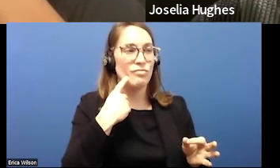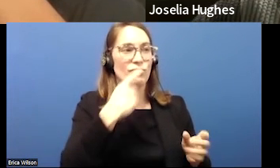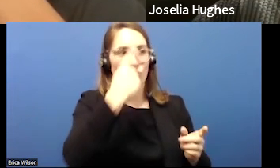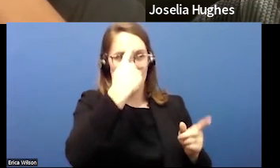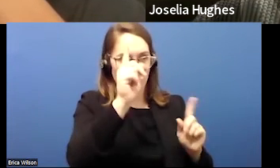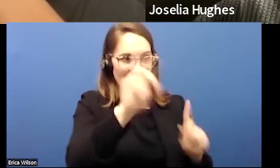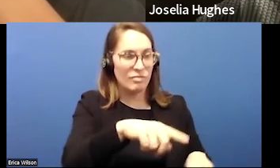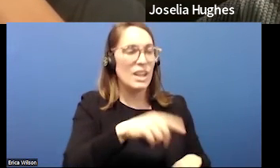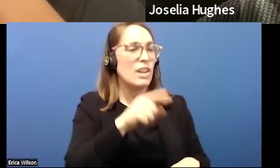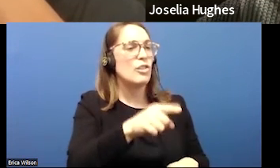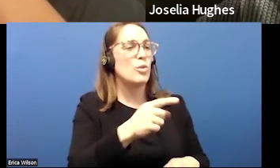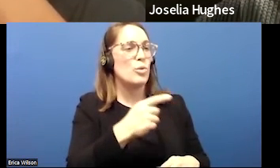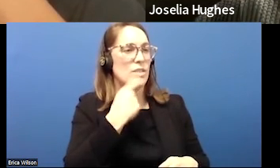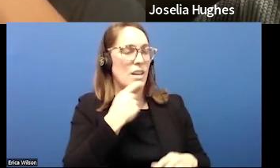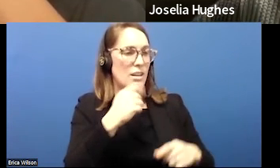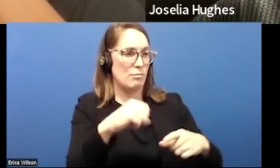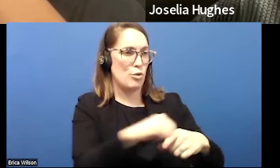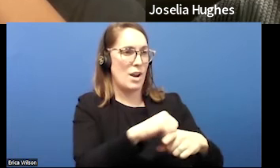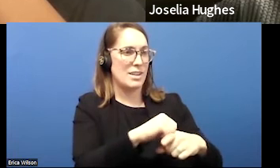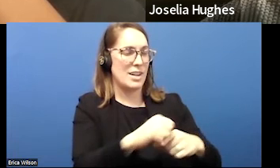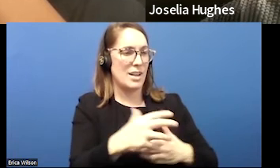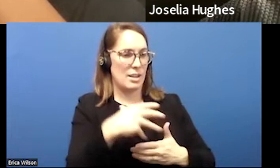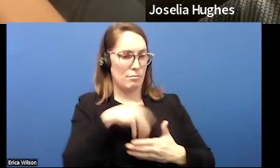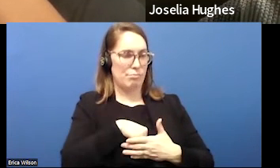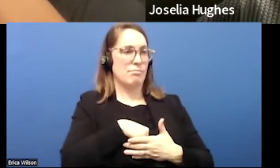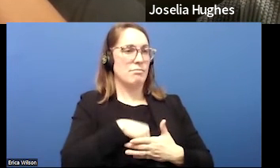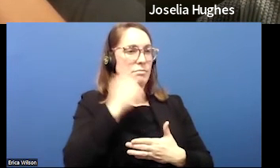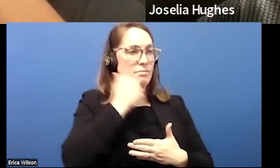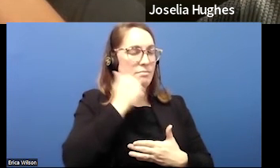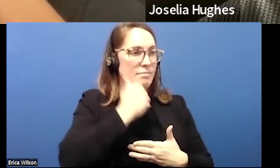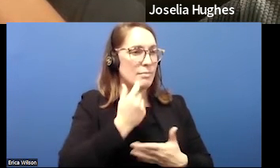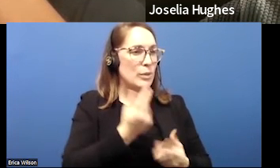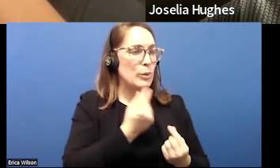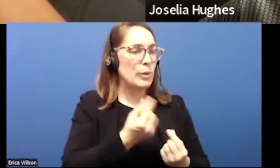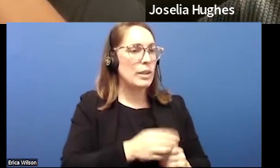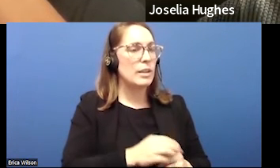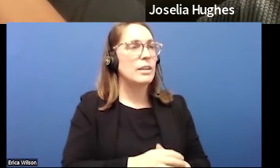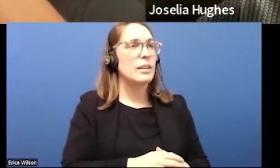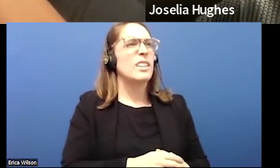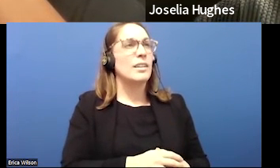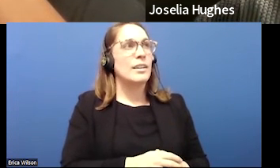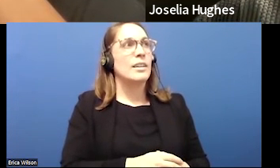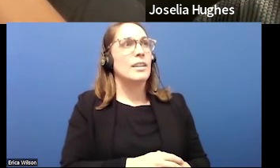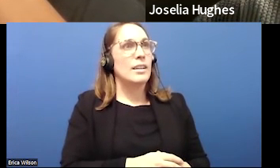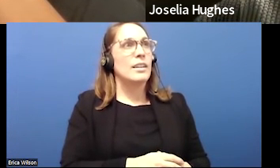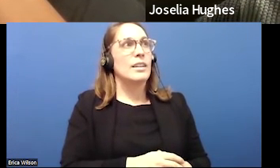like was with me when you said like a practice. Mhm. Um, and that